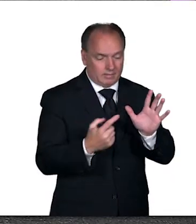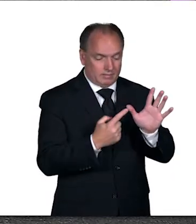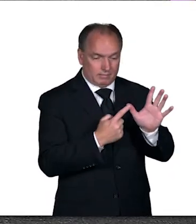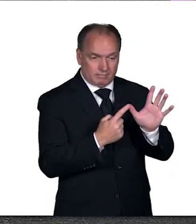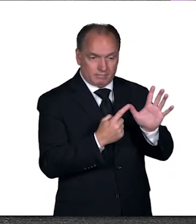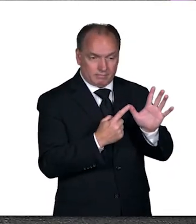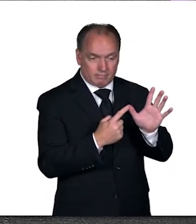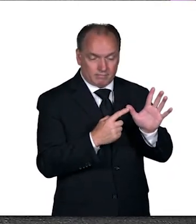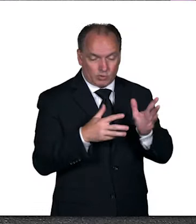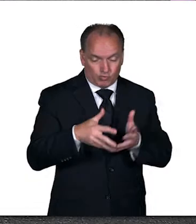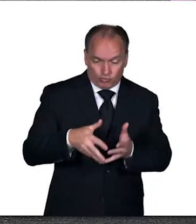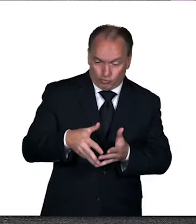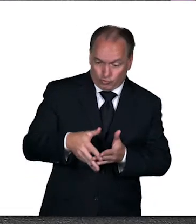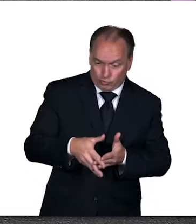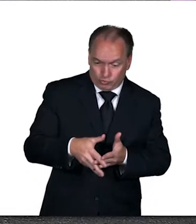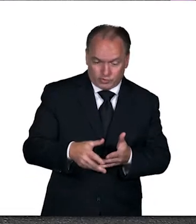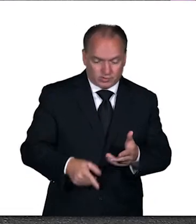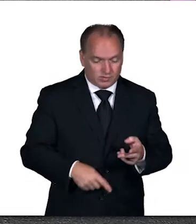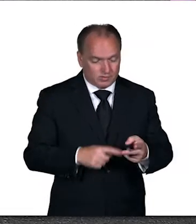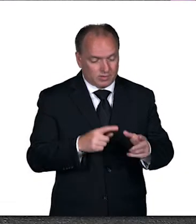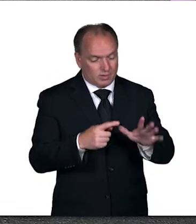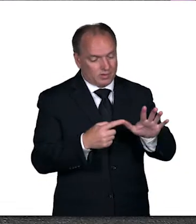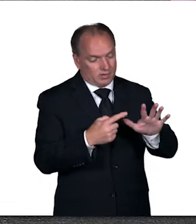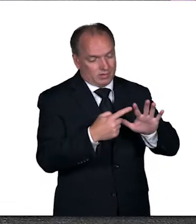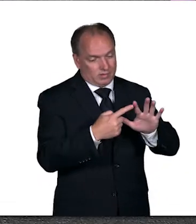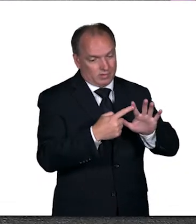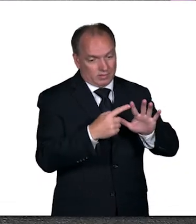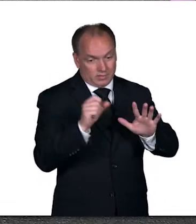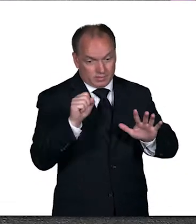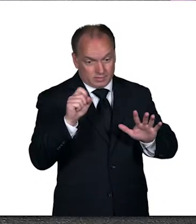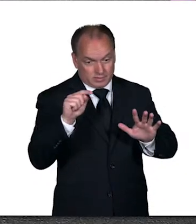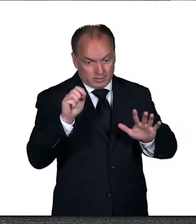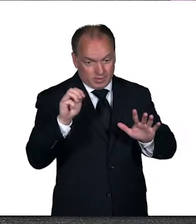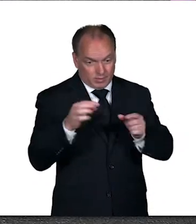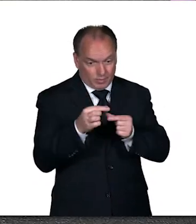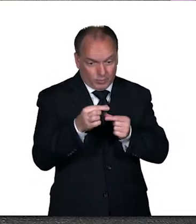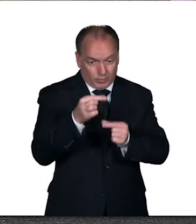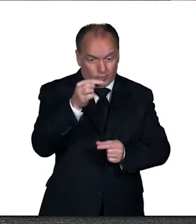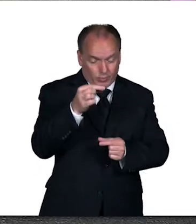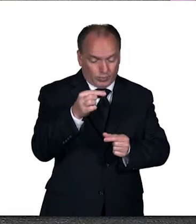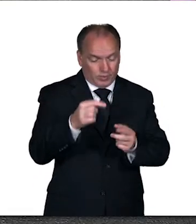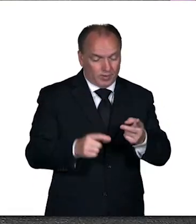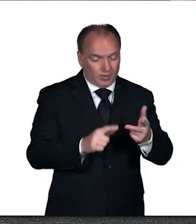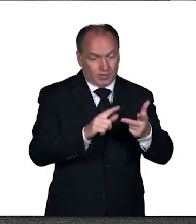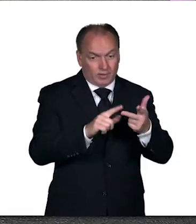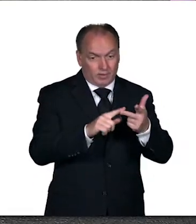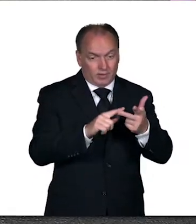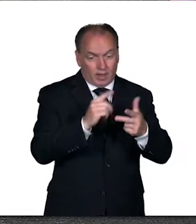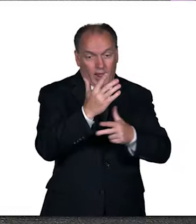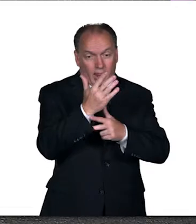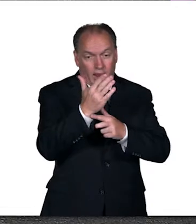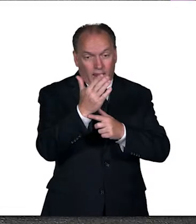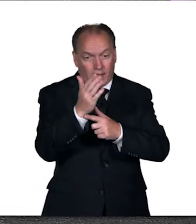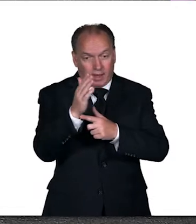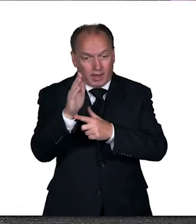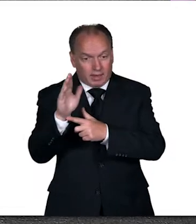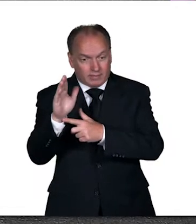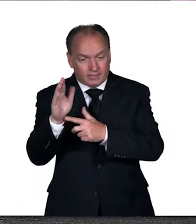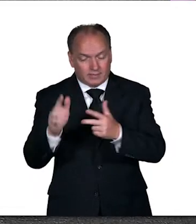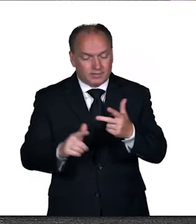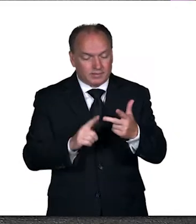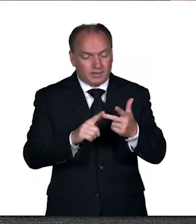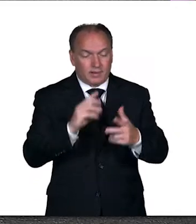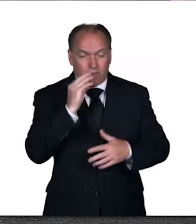They are the roots, the stem, the leaves, the flowers, and the